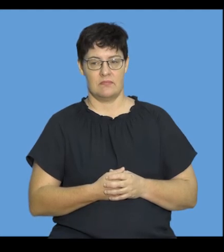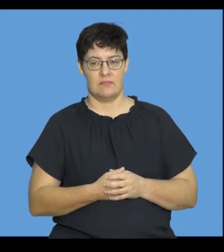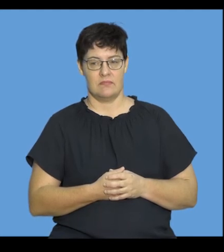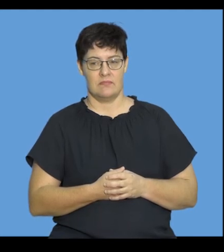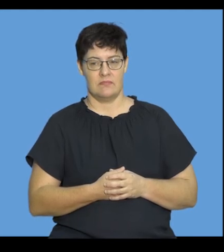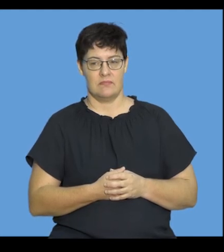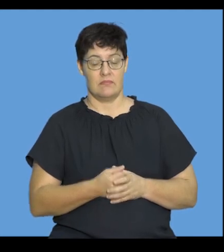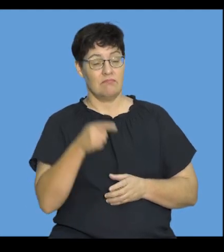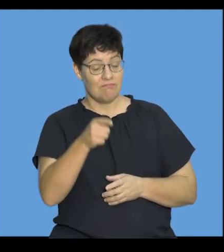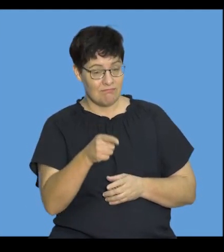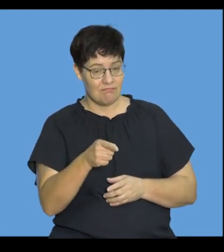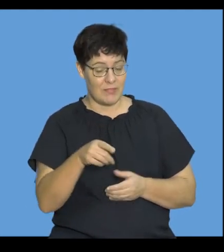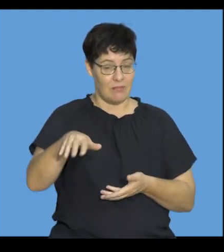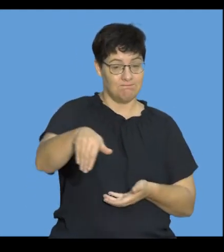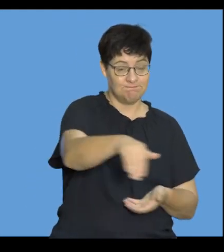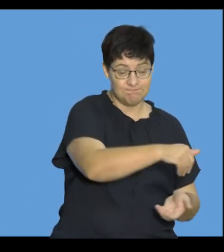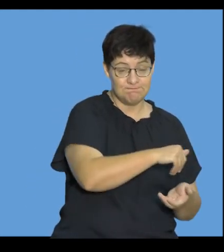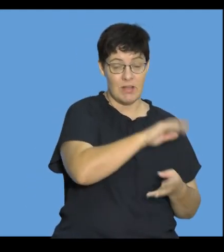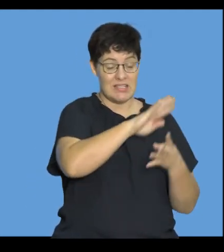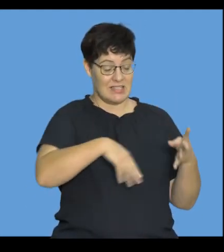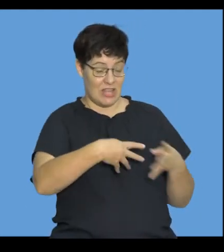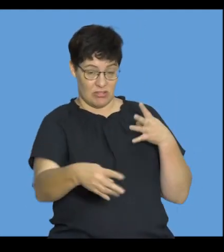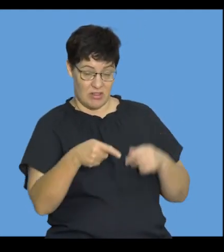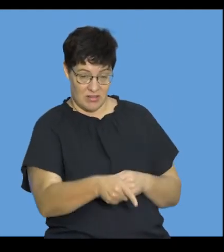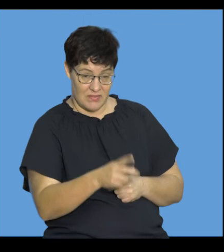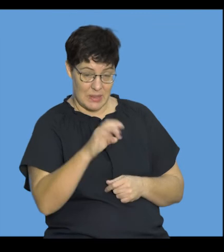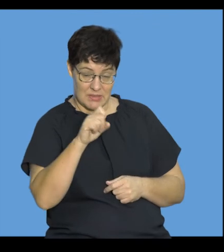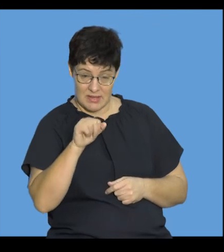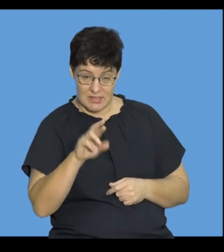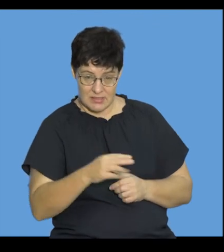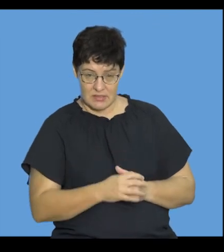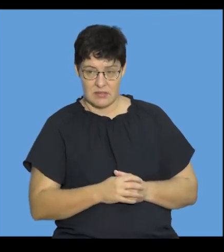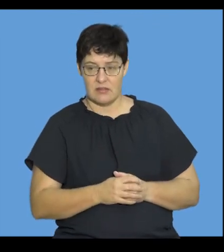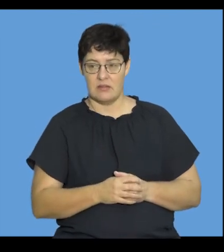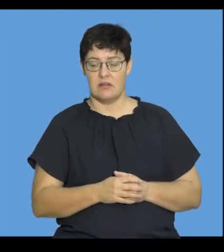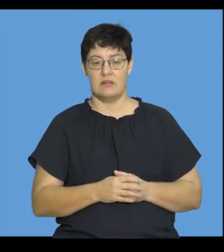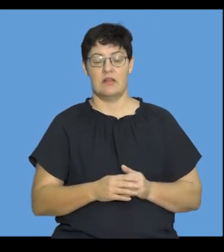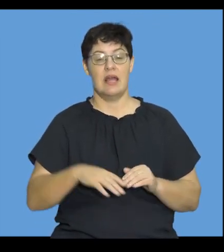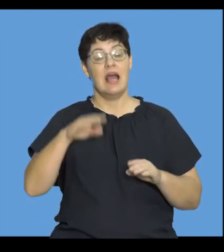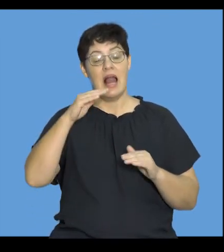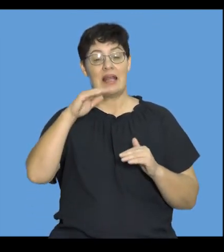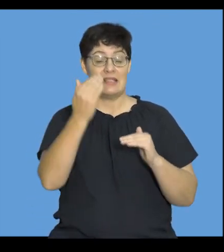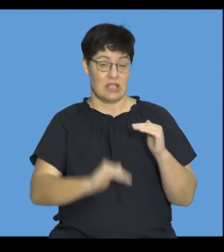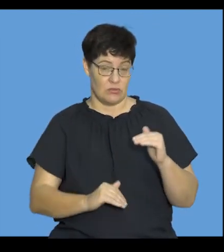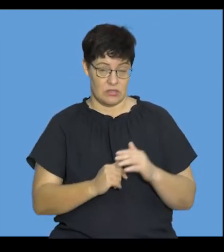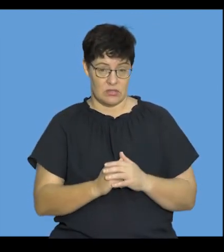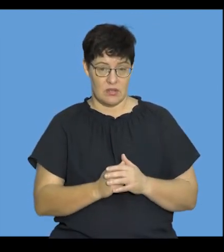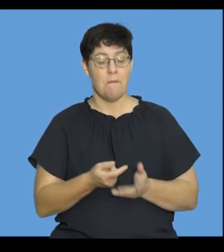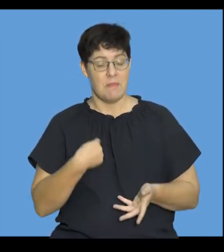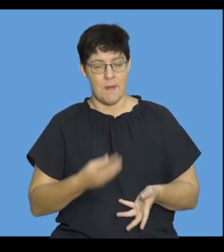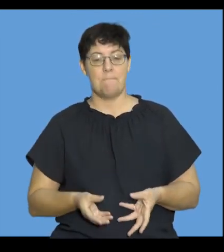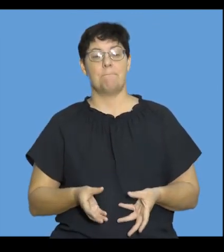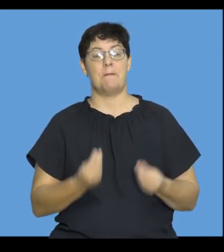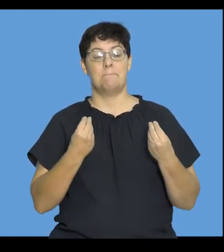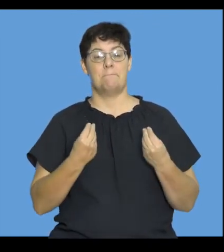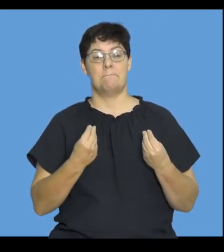When dealing with your debtor's collection schedule, remember the settlement discount the customer can be